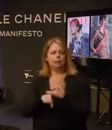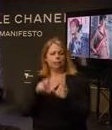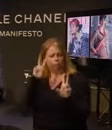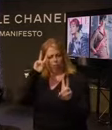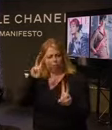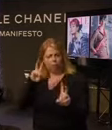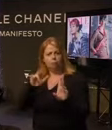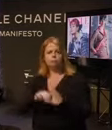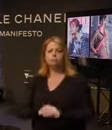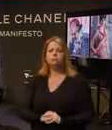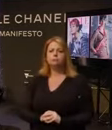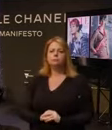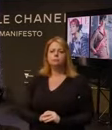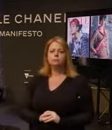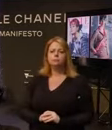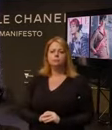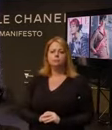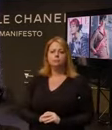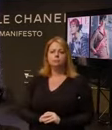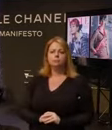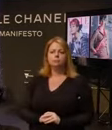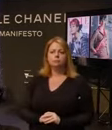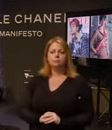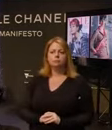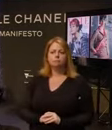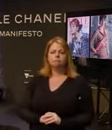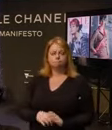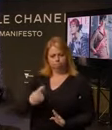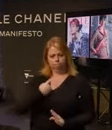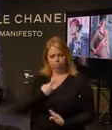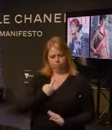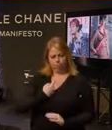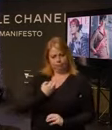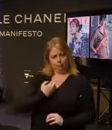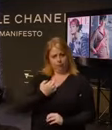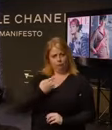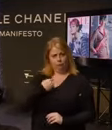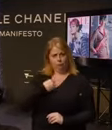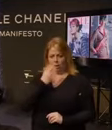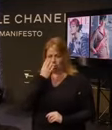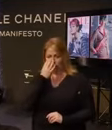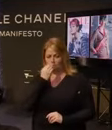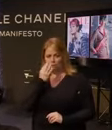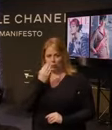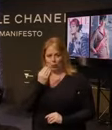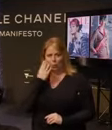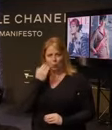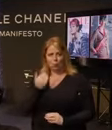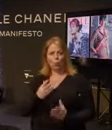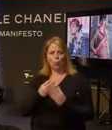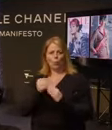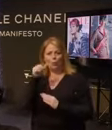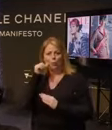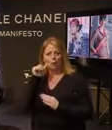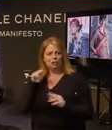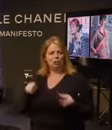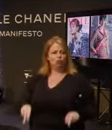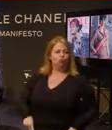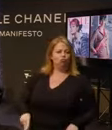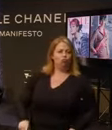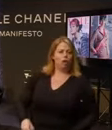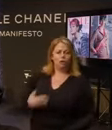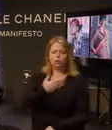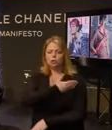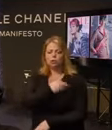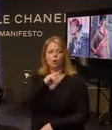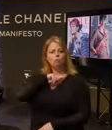in terms of, particularly personally for me, the photograph of her at the beach with the trousers and the shirt and